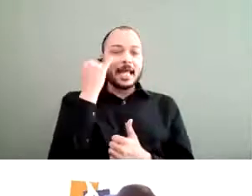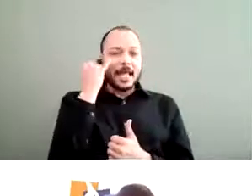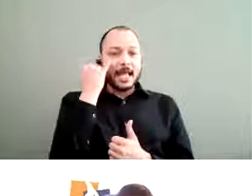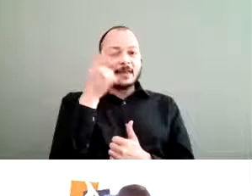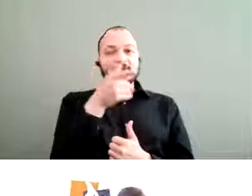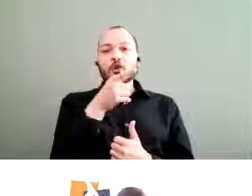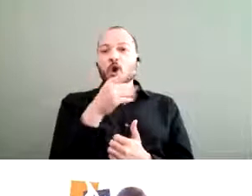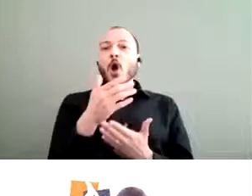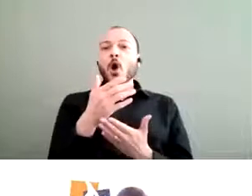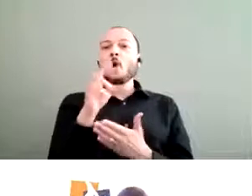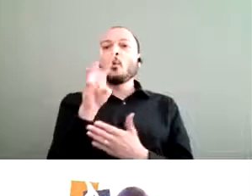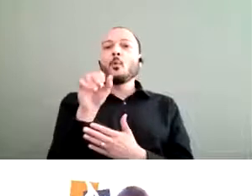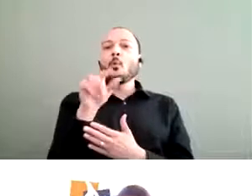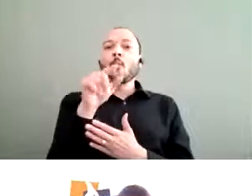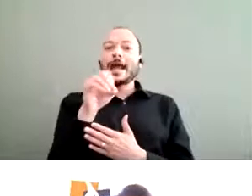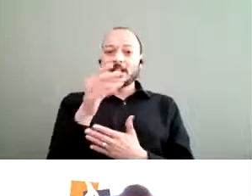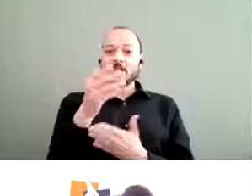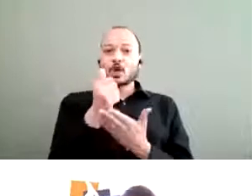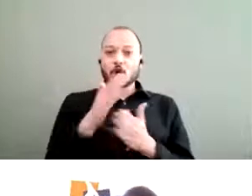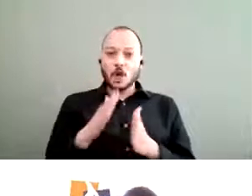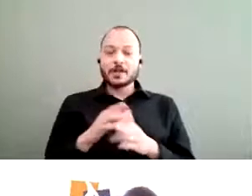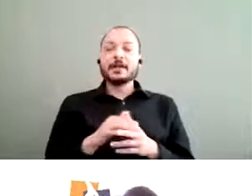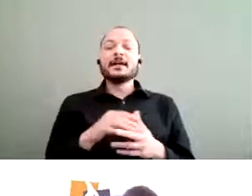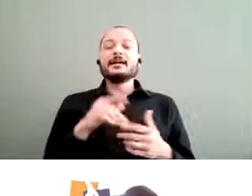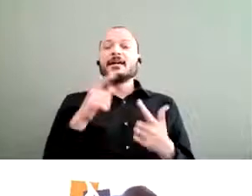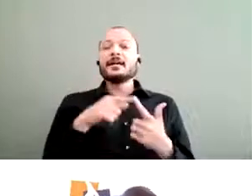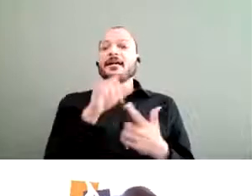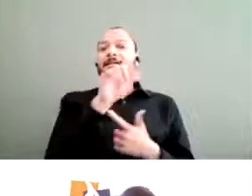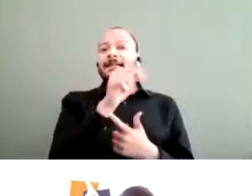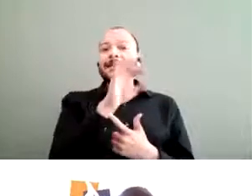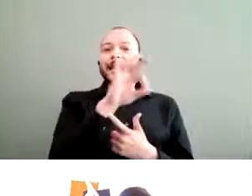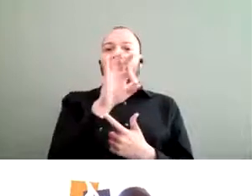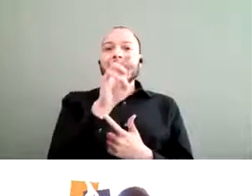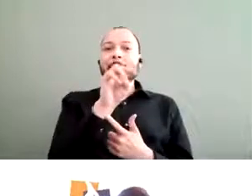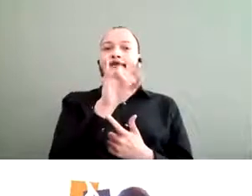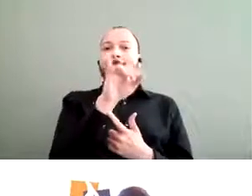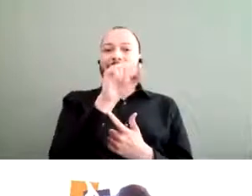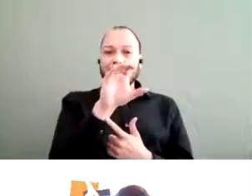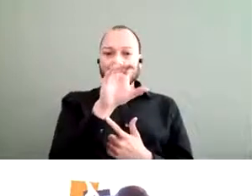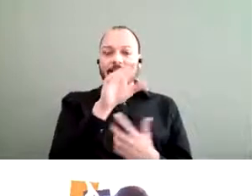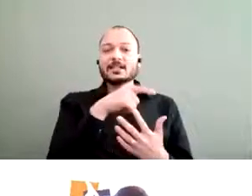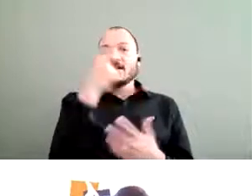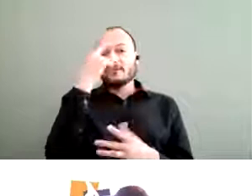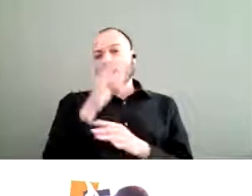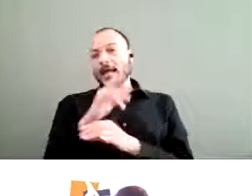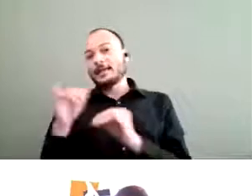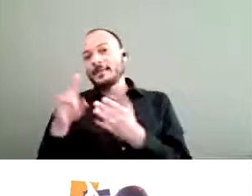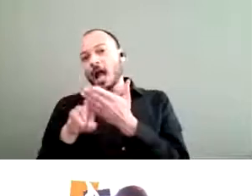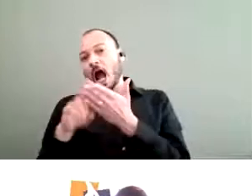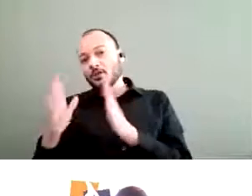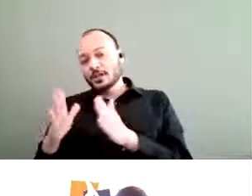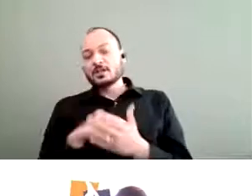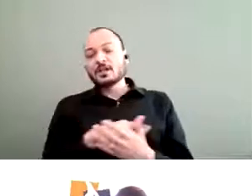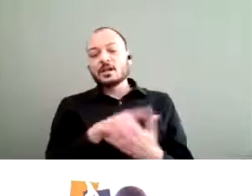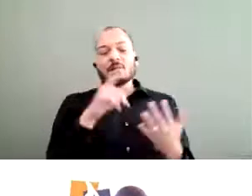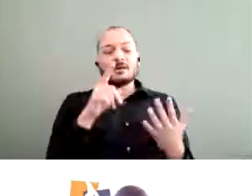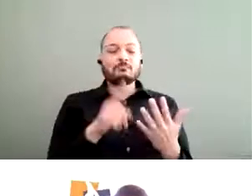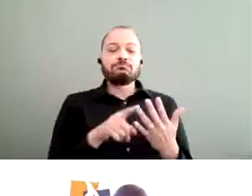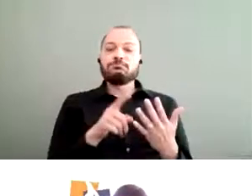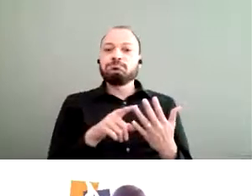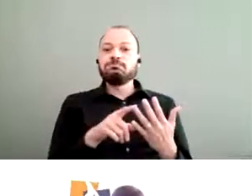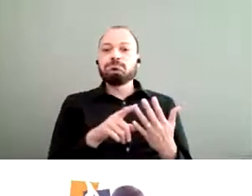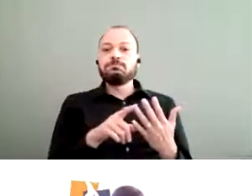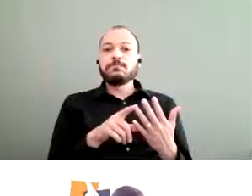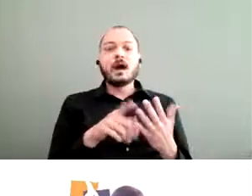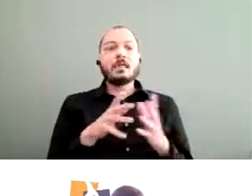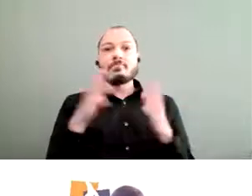earner. There's a 1099 miscellaneous for independent contractors. A lot of